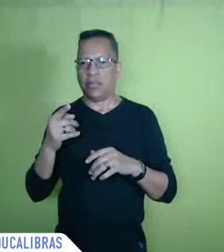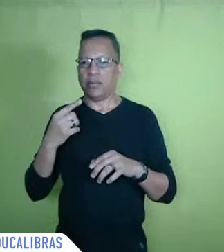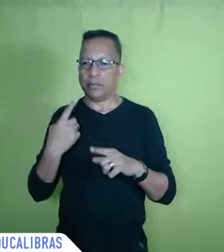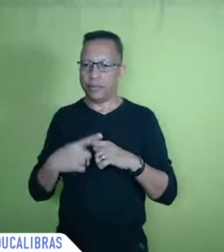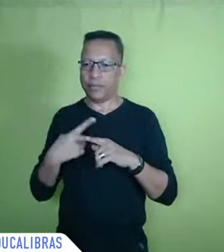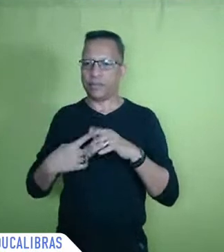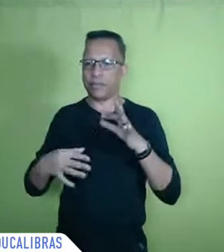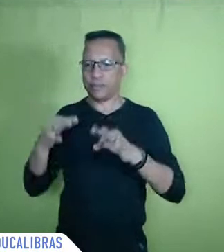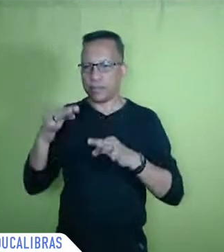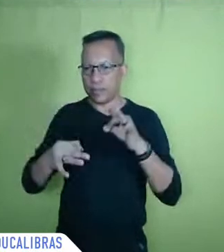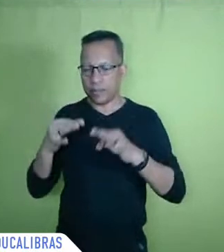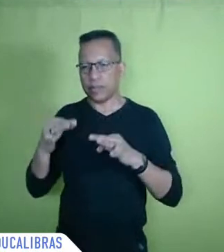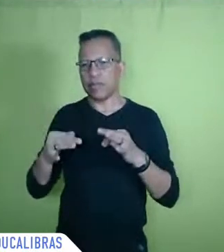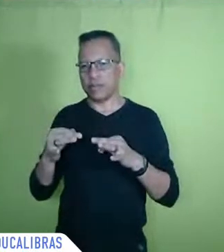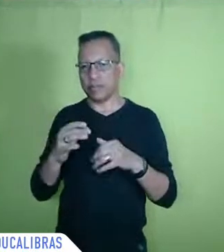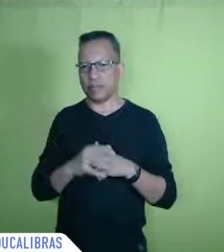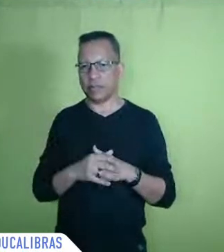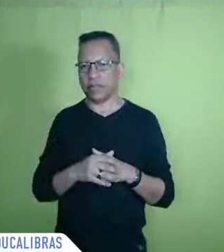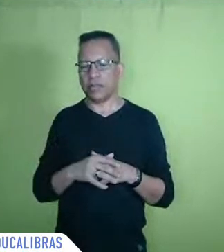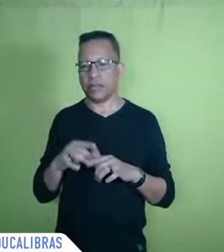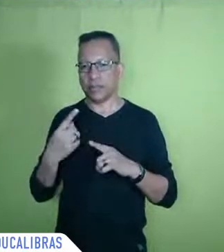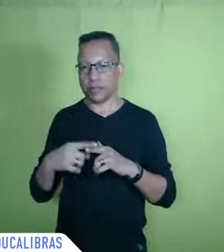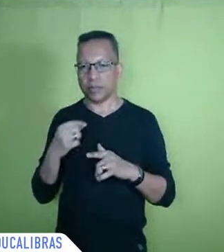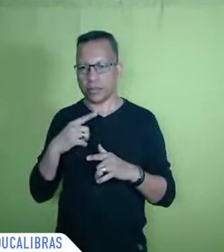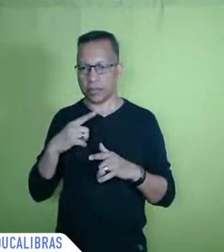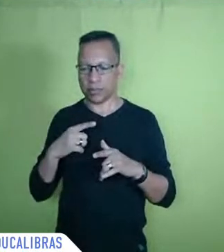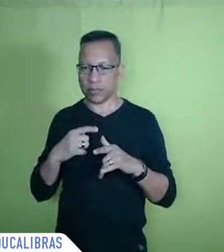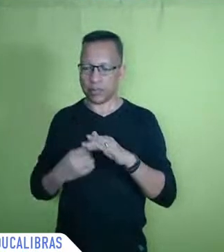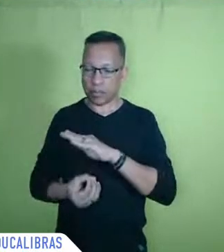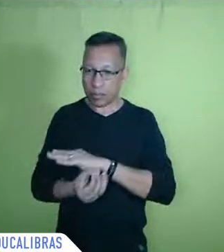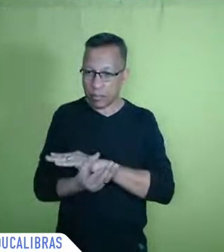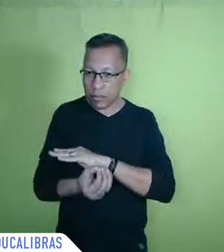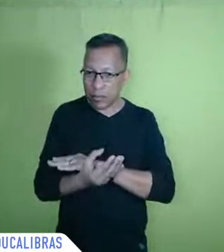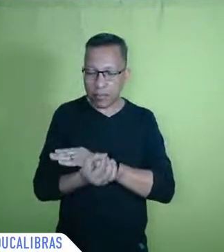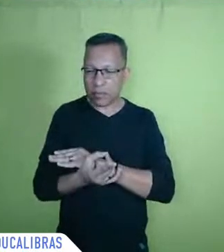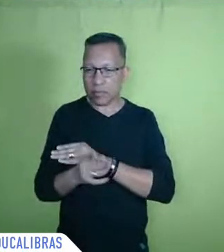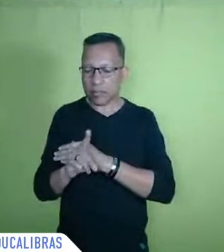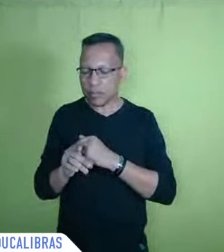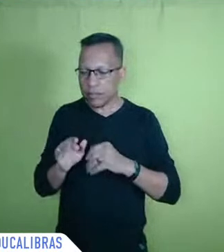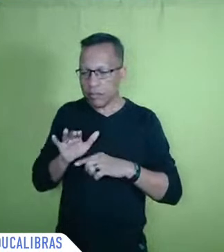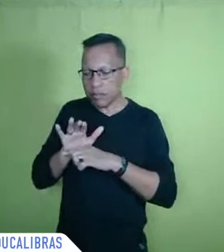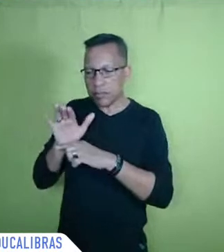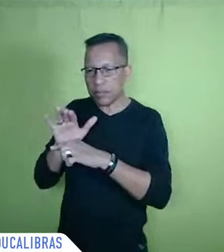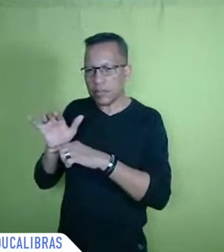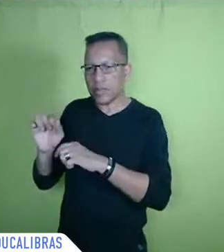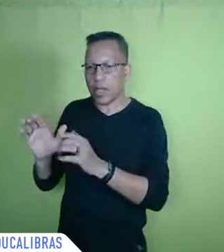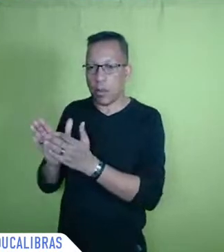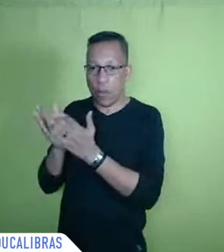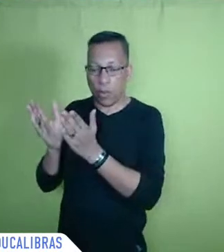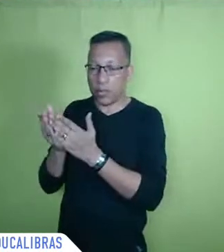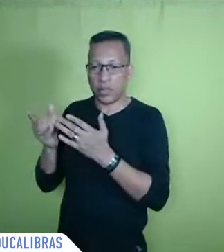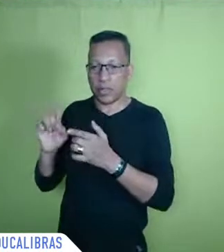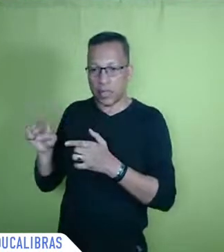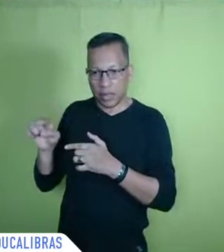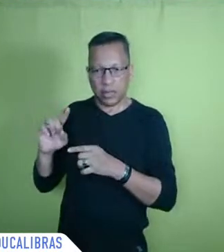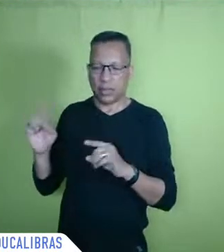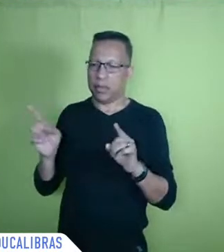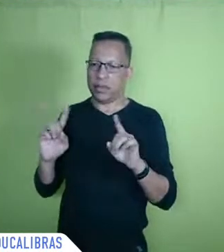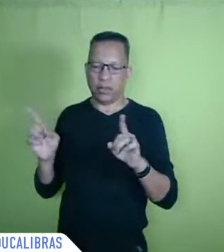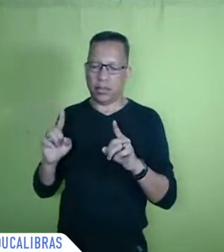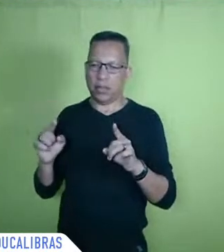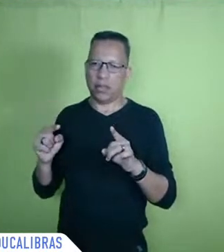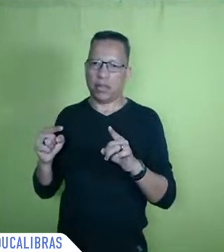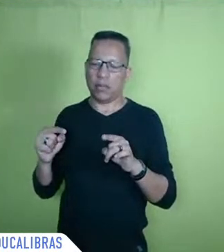is important to be fair and just. We need the public resources. The corruption is never in favor of the